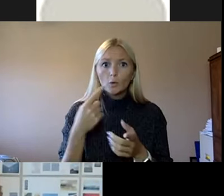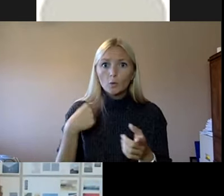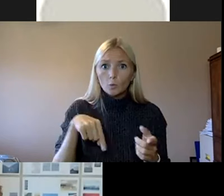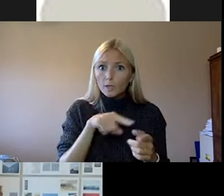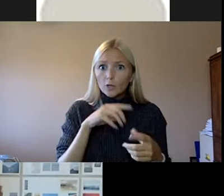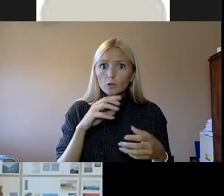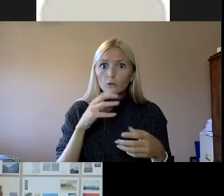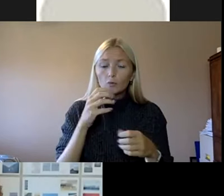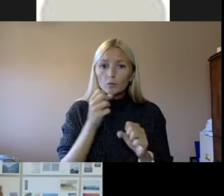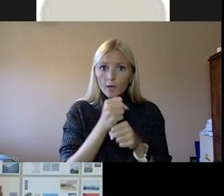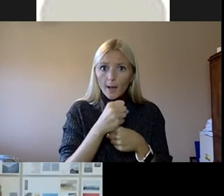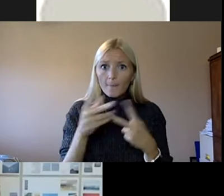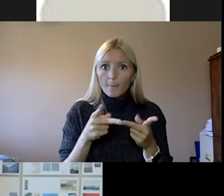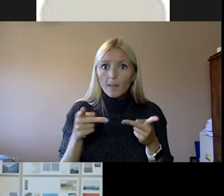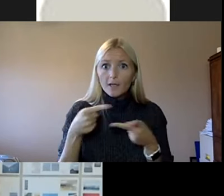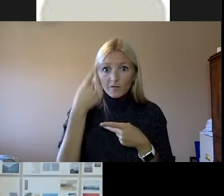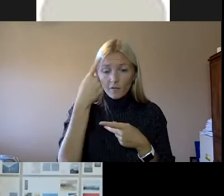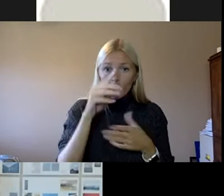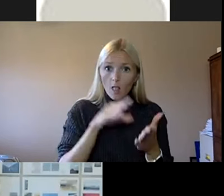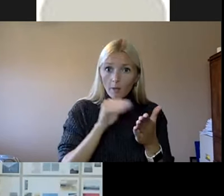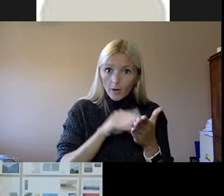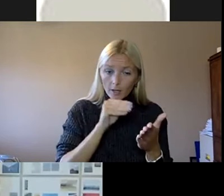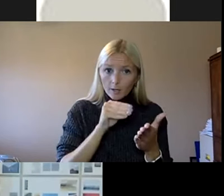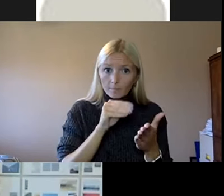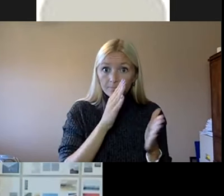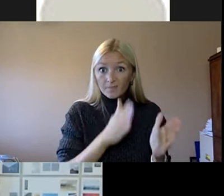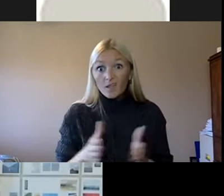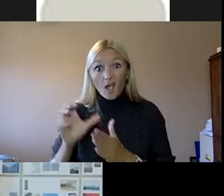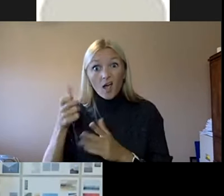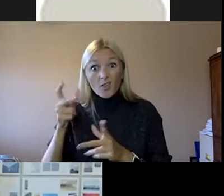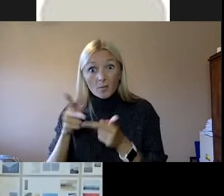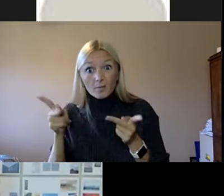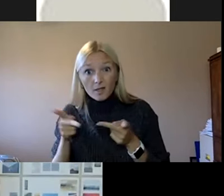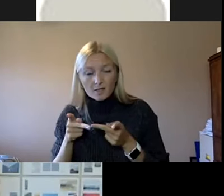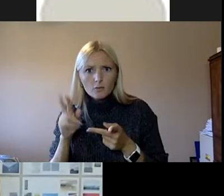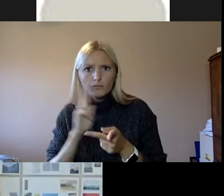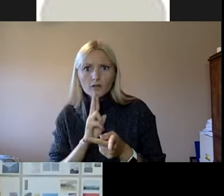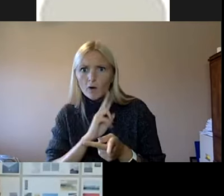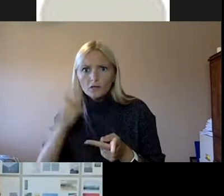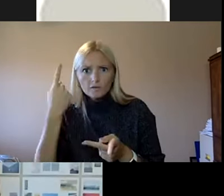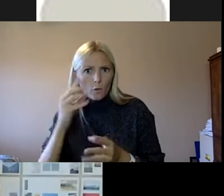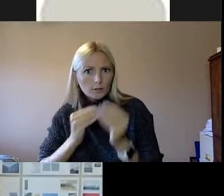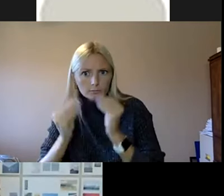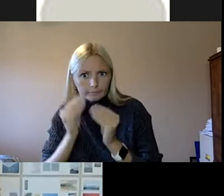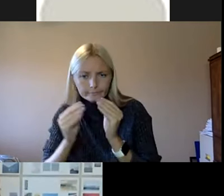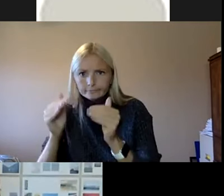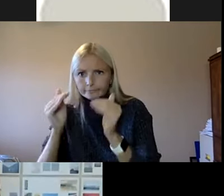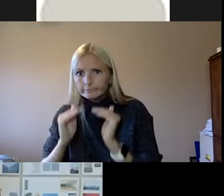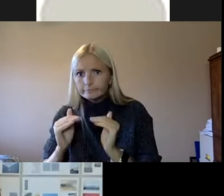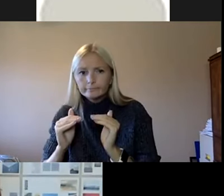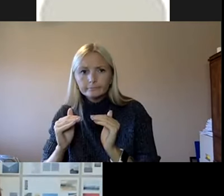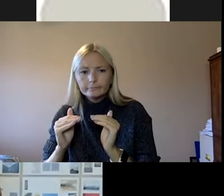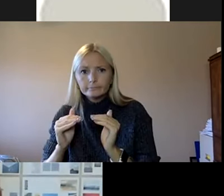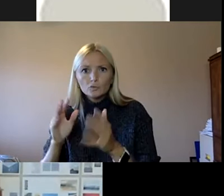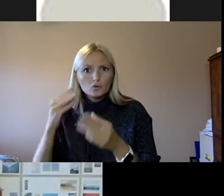learning, right? Other places are there to do a specific thing that we as humans do. Restaurants are there to eat, I mean, conference there